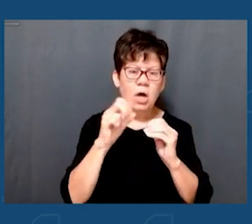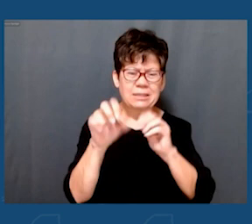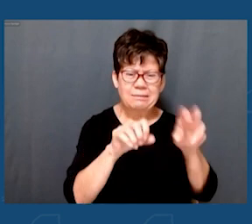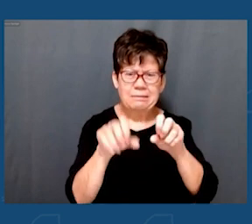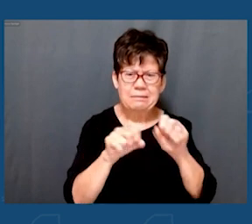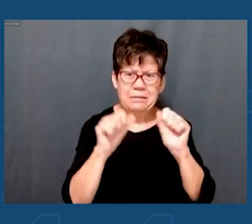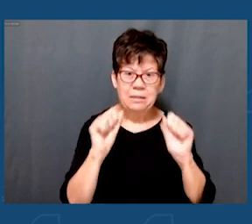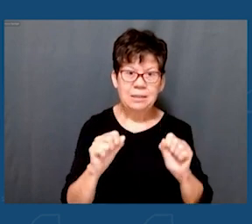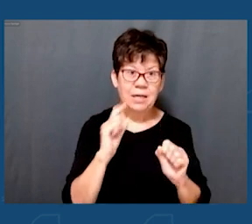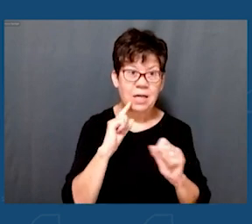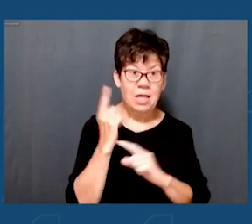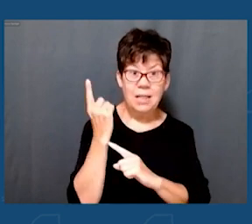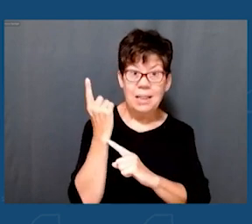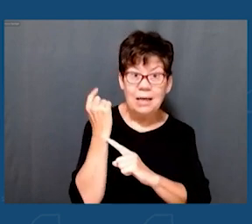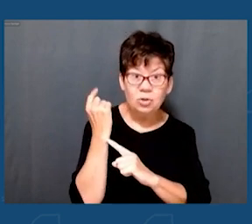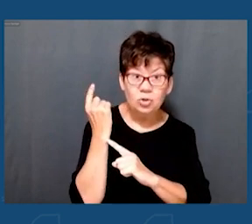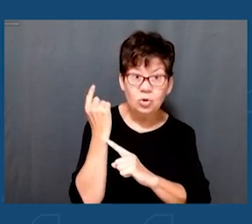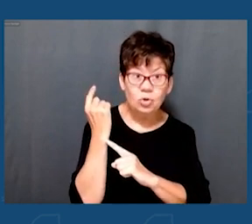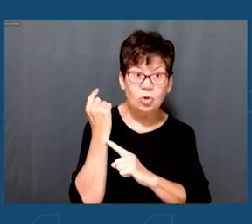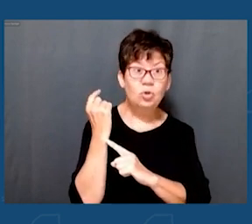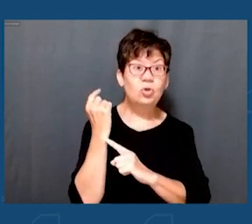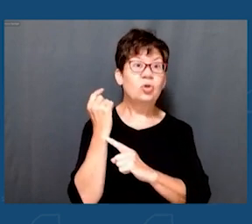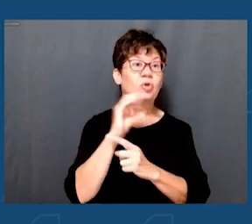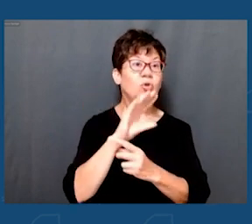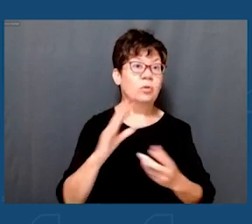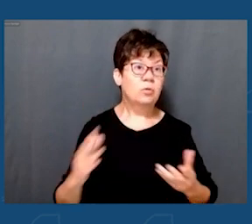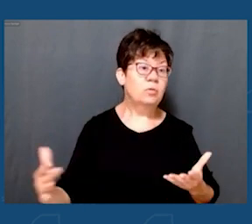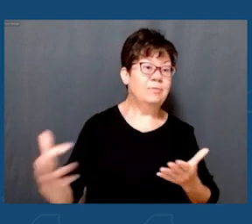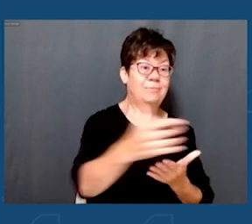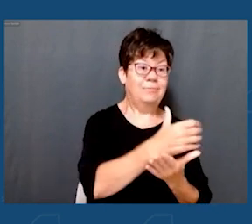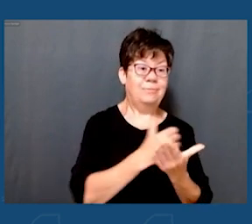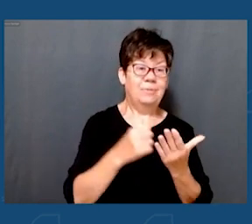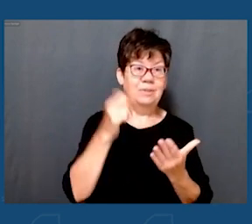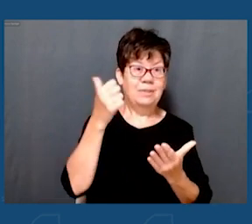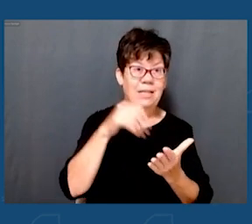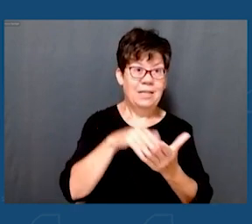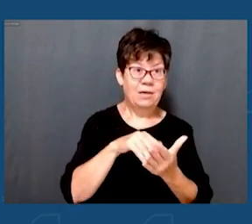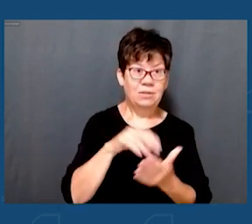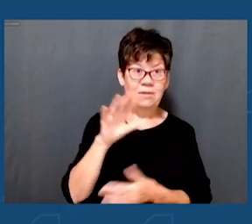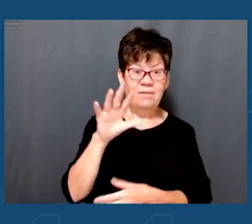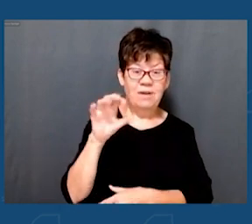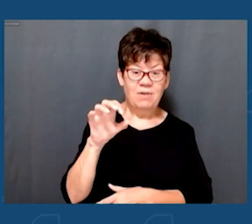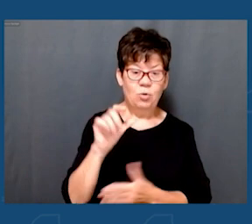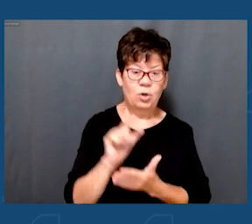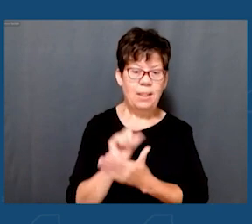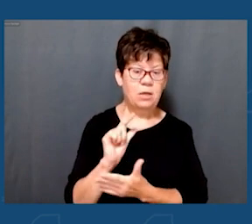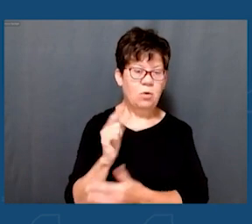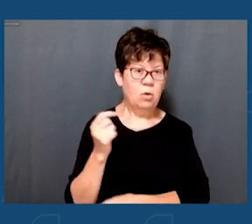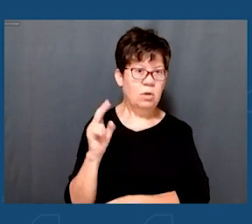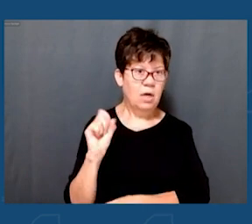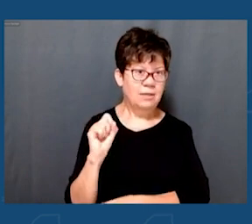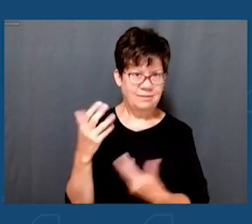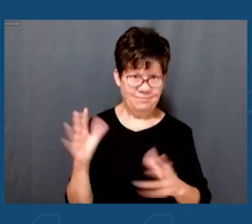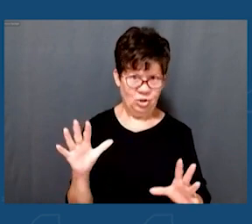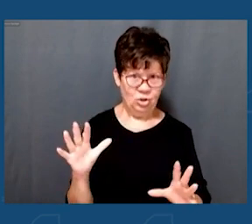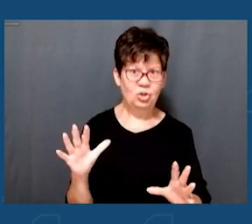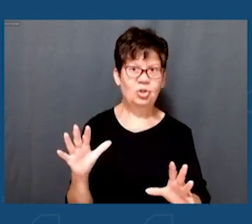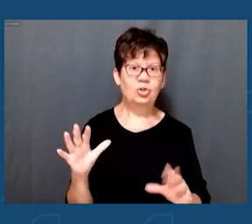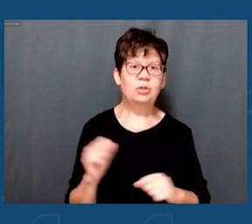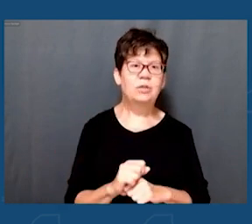all police departments seized over 10,500 illegal firearms. Pre-pandemic, that number